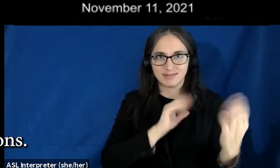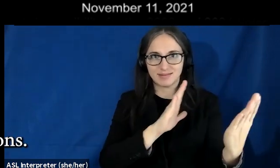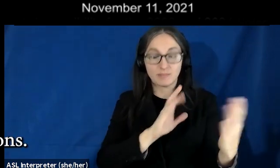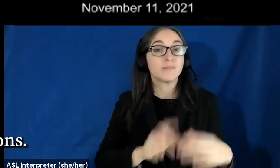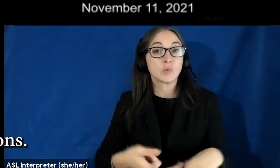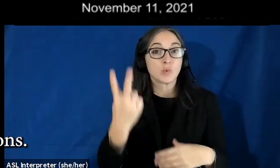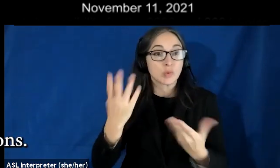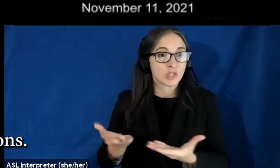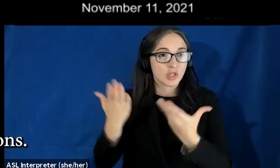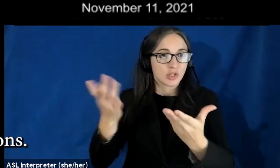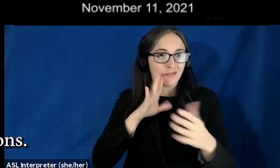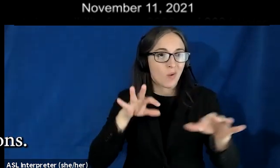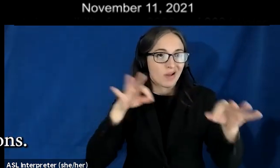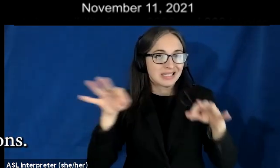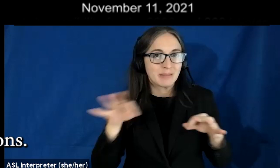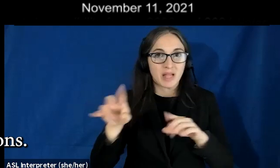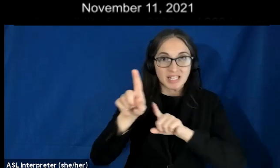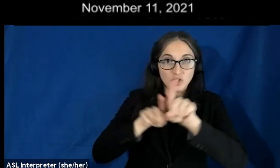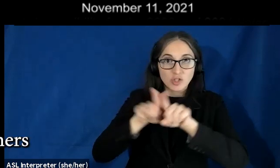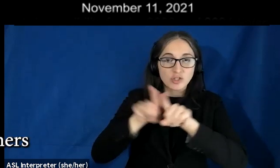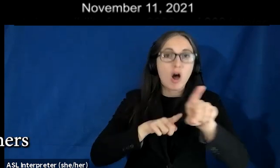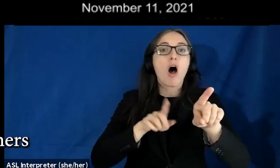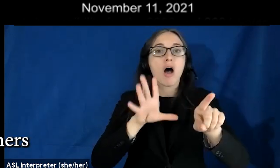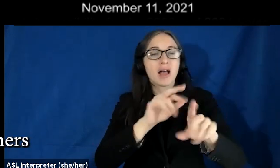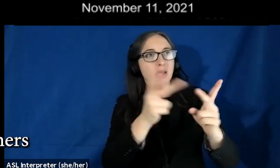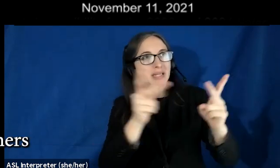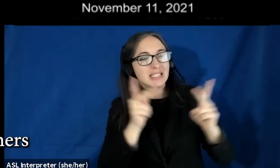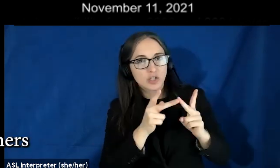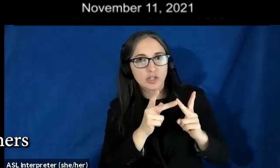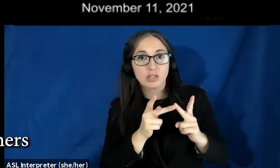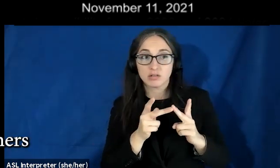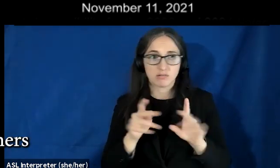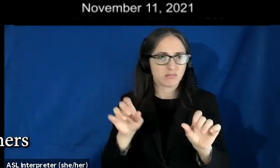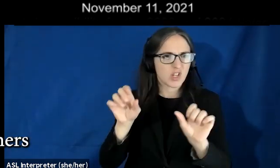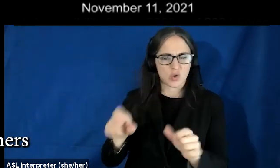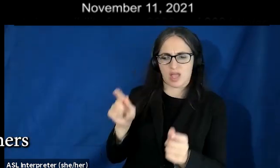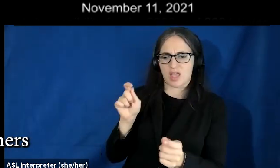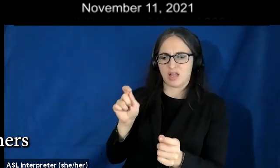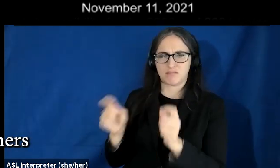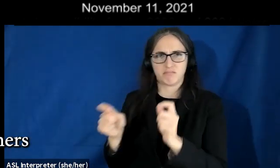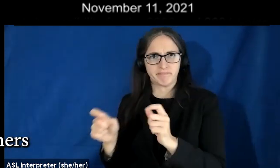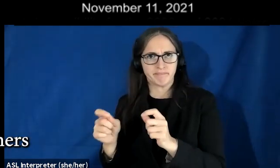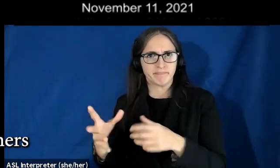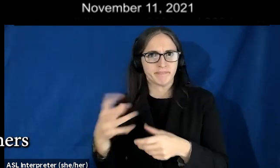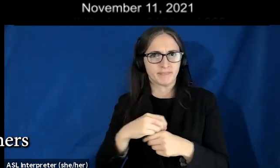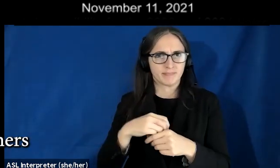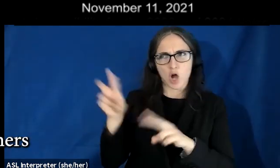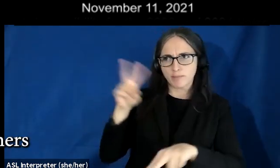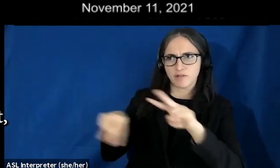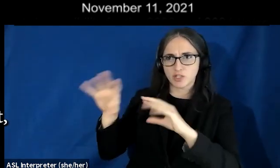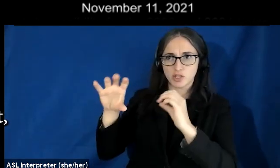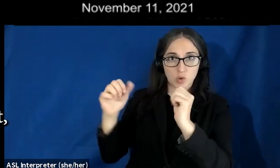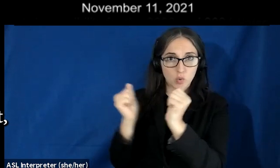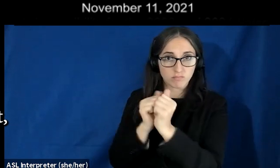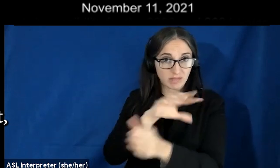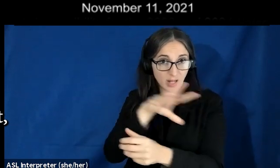for explaining stars and their positions. You may edit an observation with telescope and for sighted learners